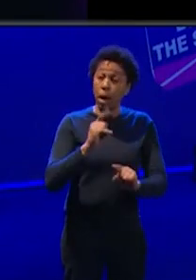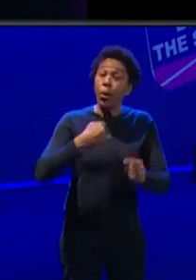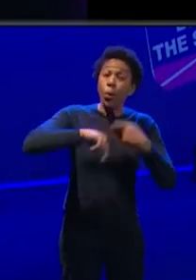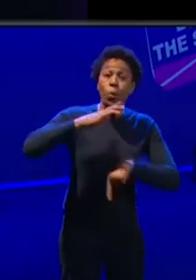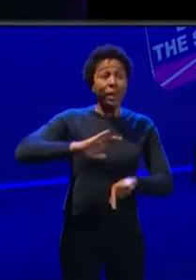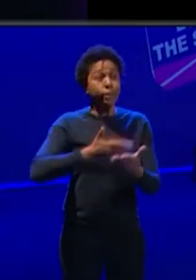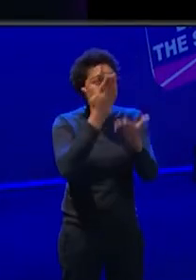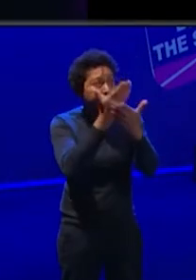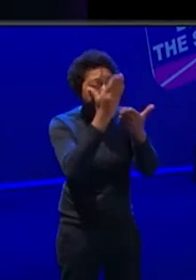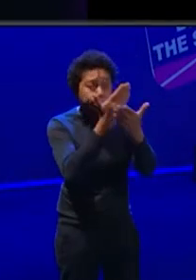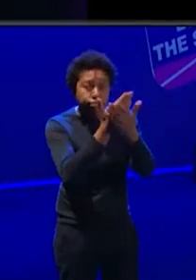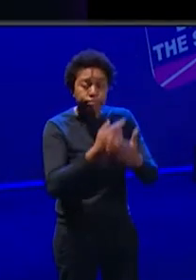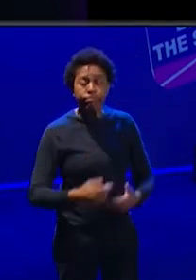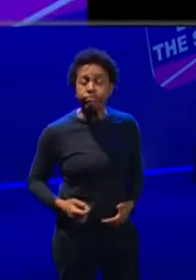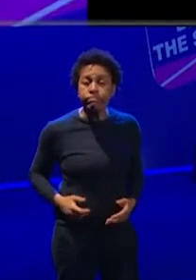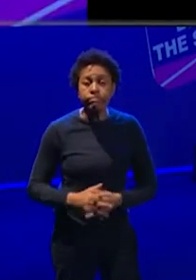includes audiences.